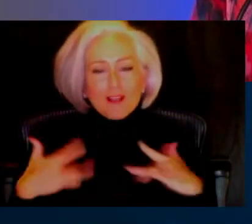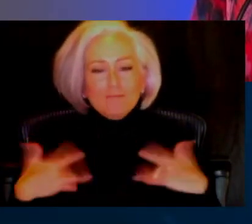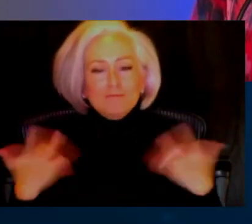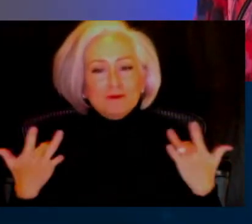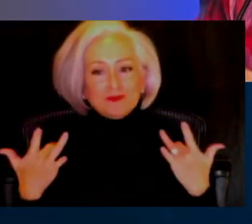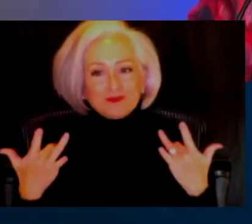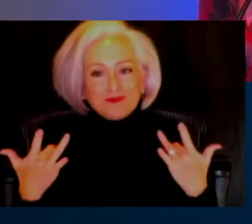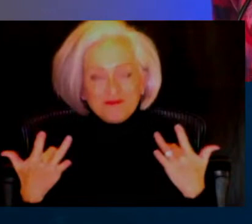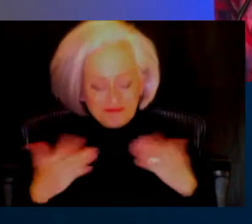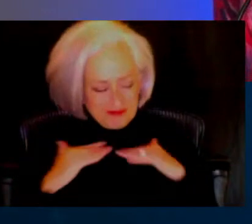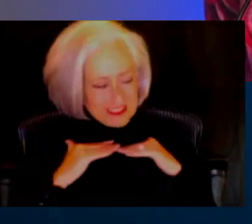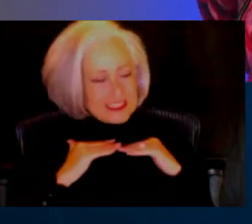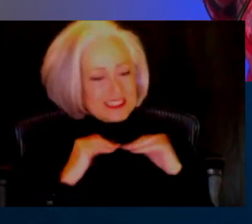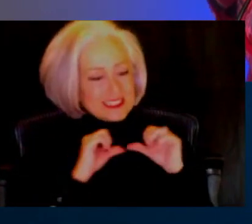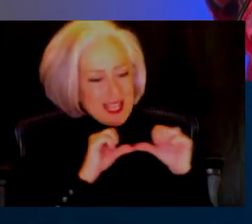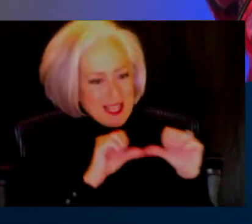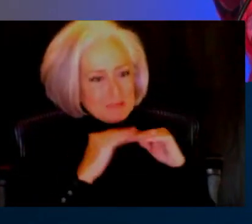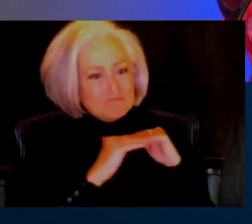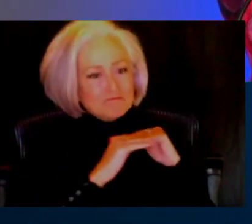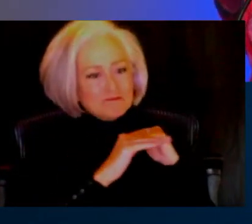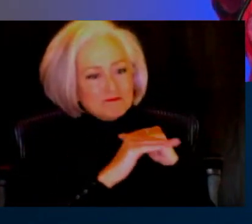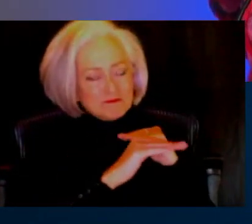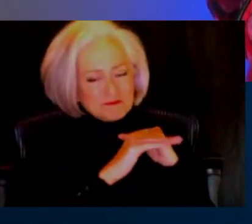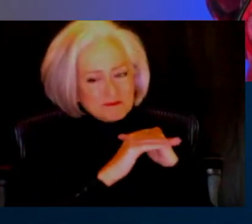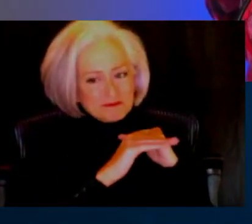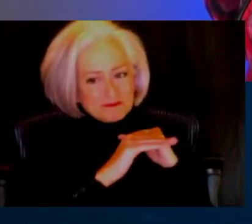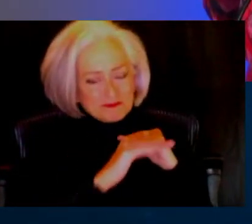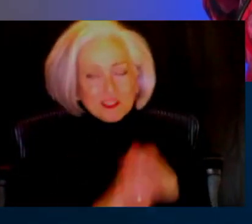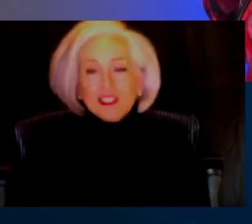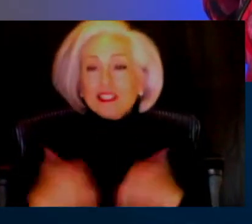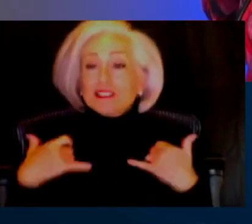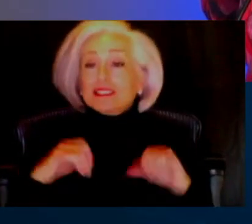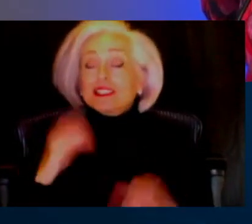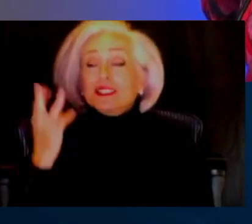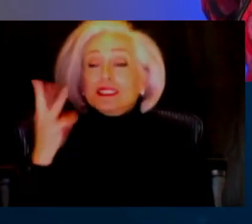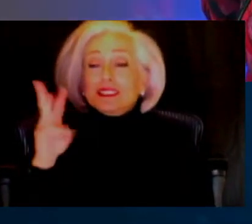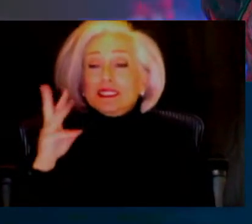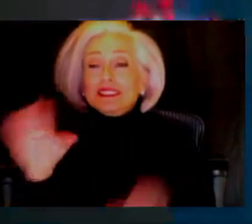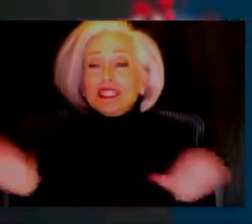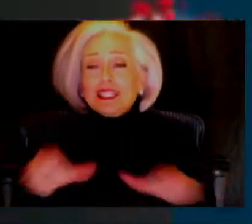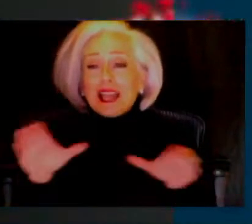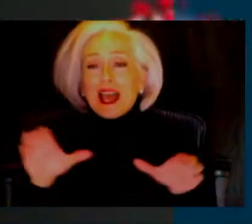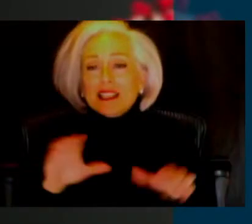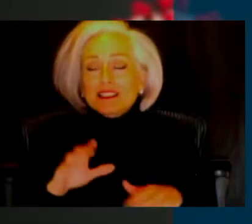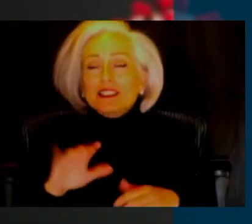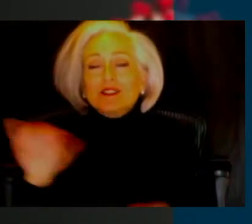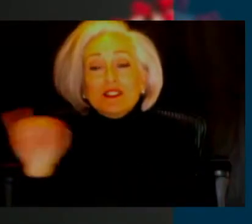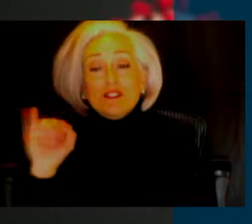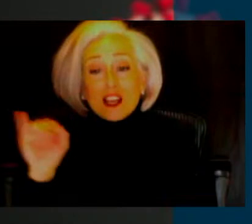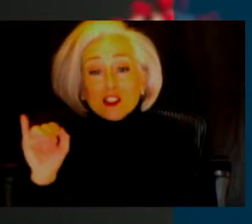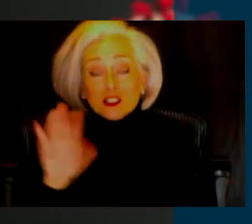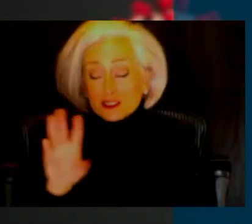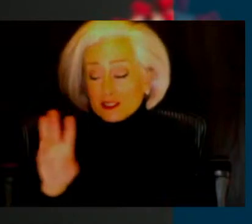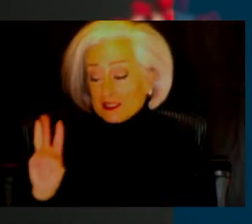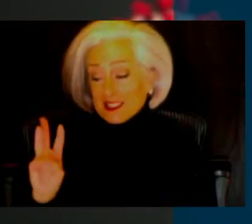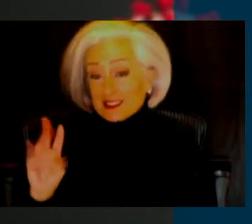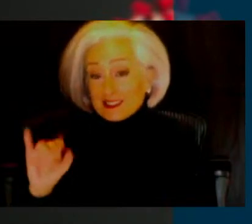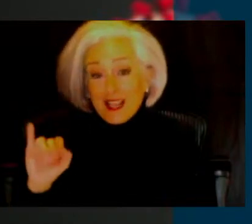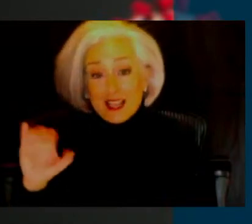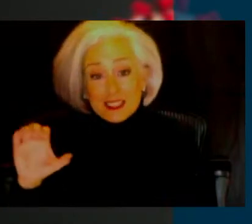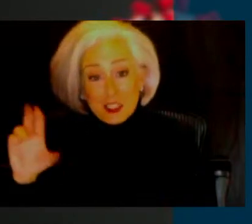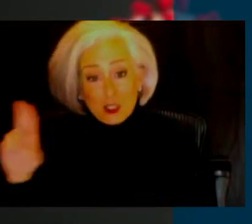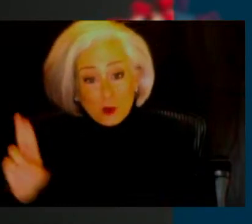steady. Still with 16 active infections, 6 in the ICU and 1 on the ventilator. We have